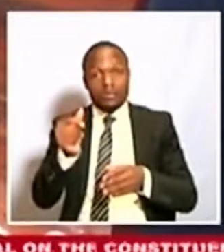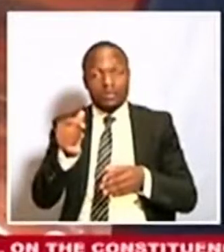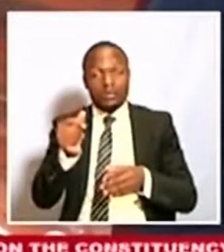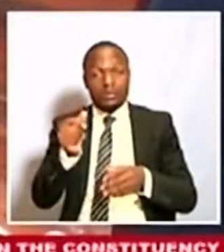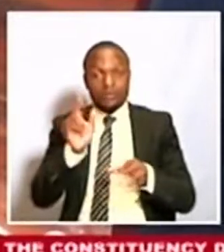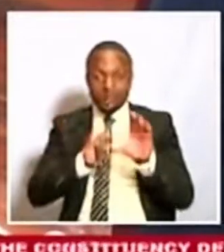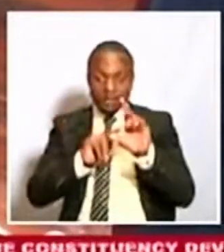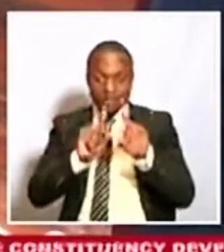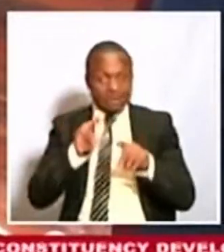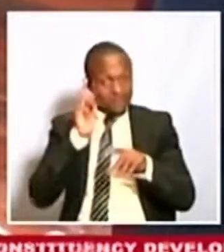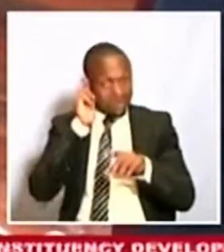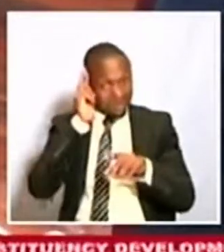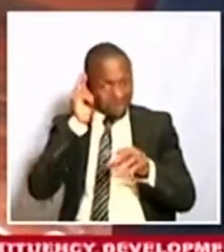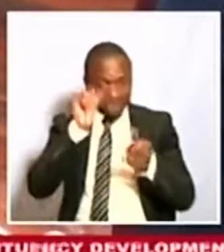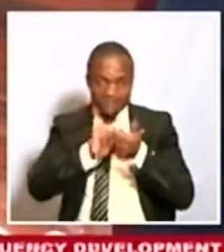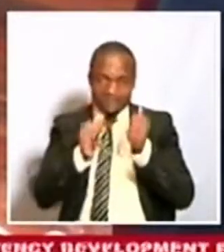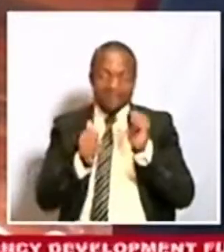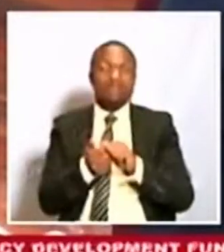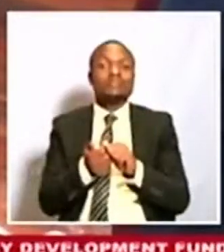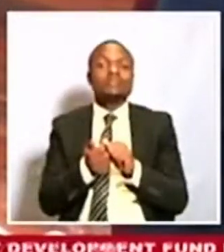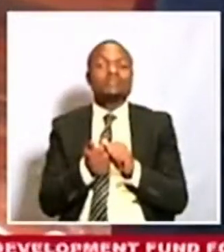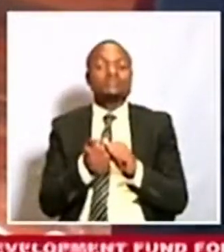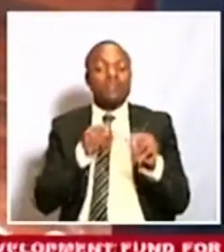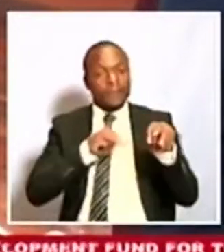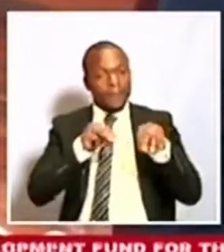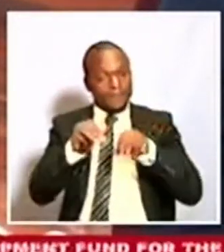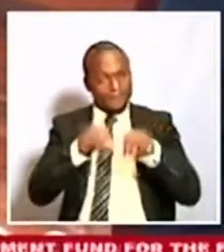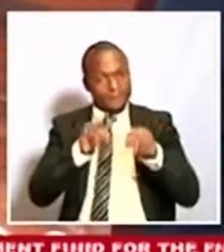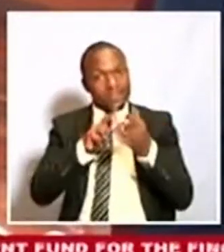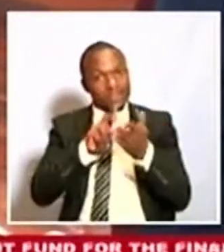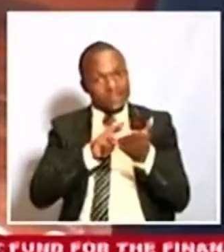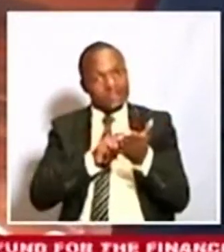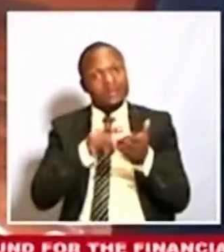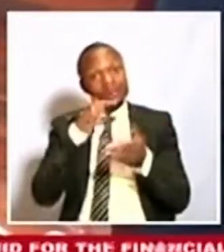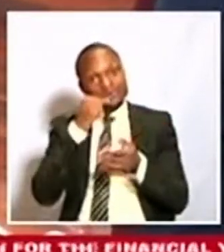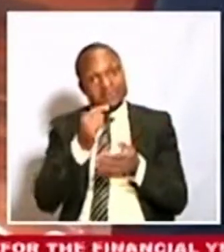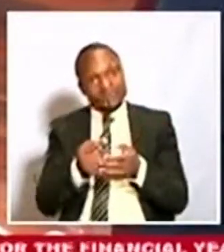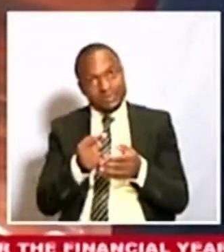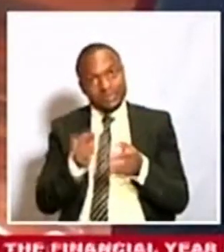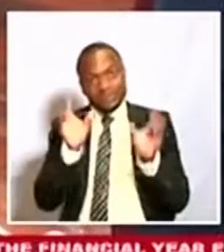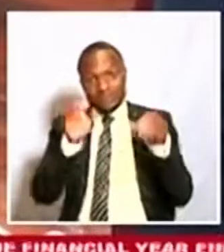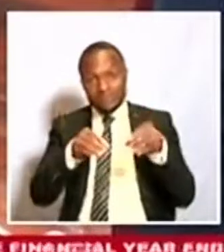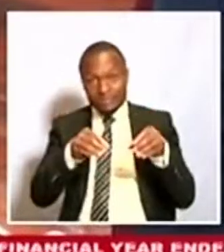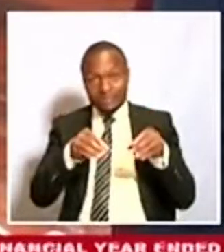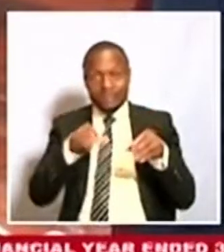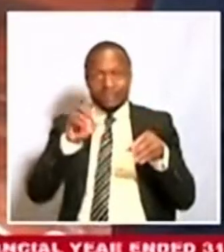Chair, reason for the query: management wishes to state that the council only spent